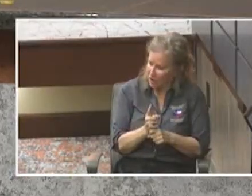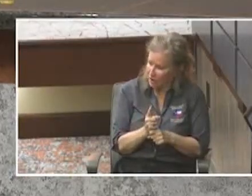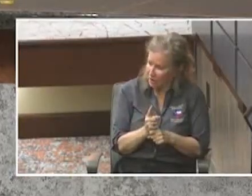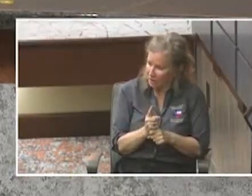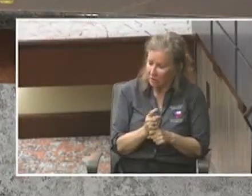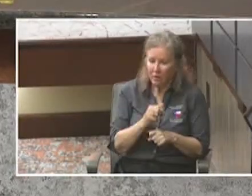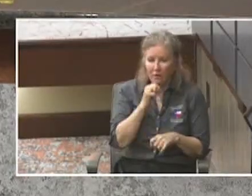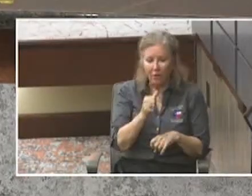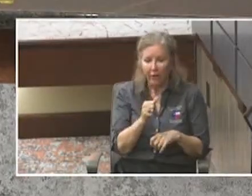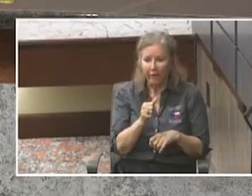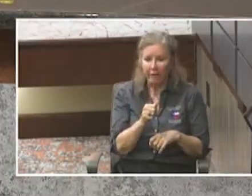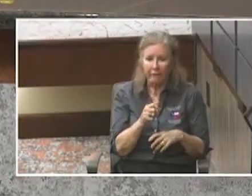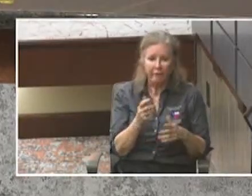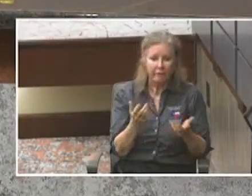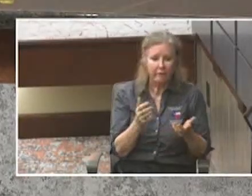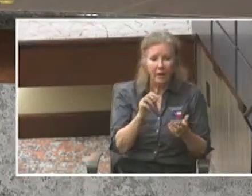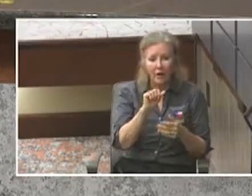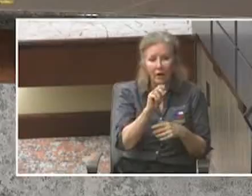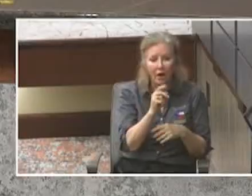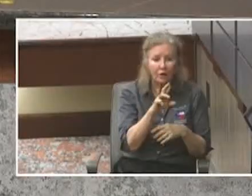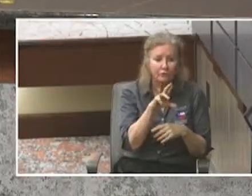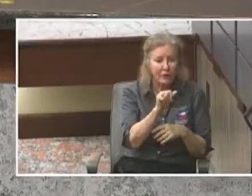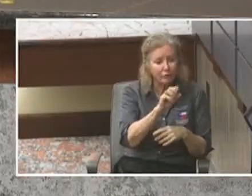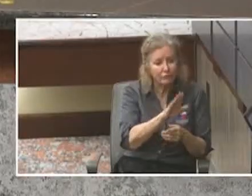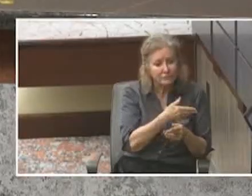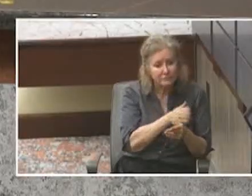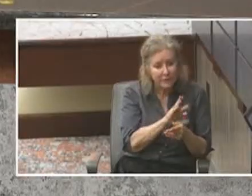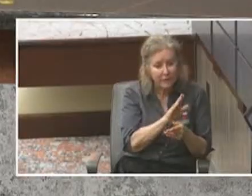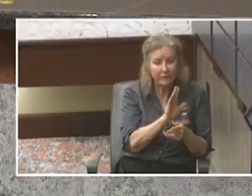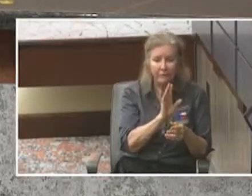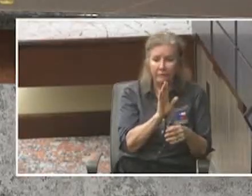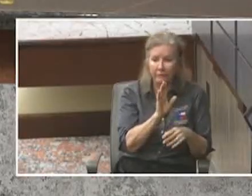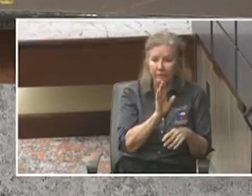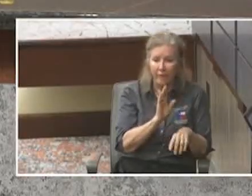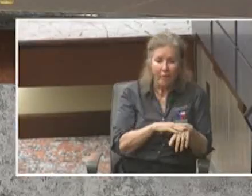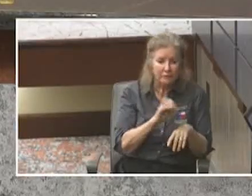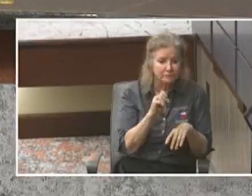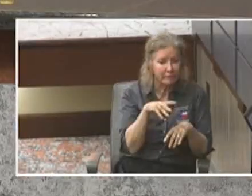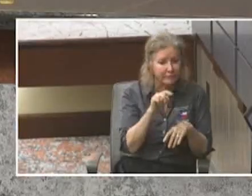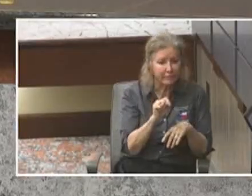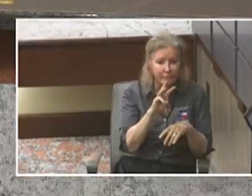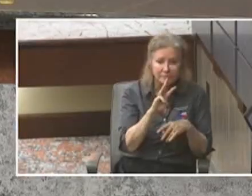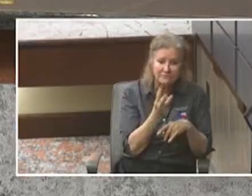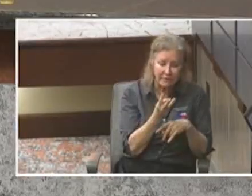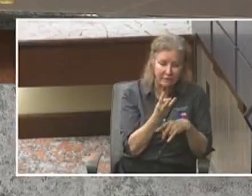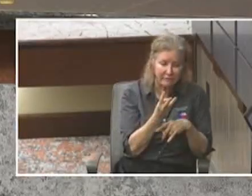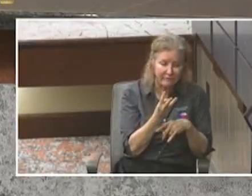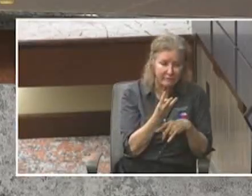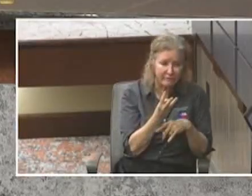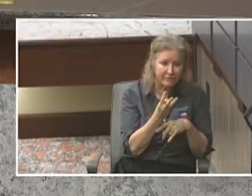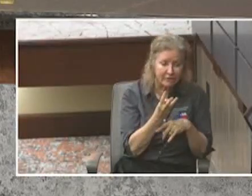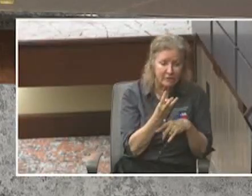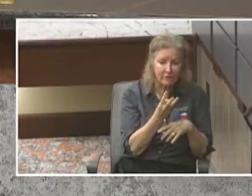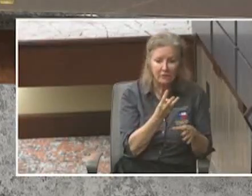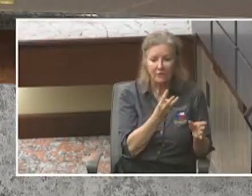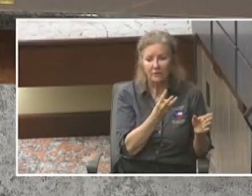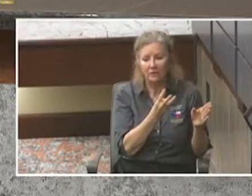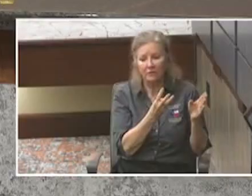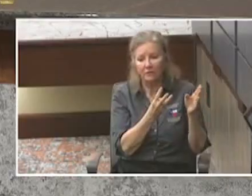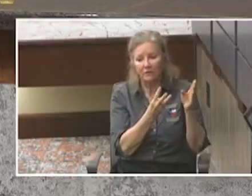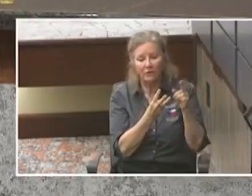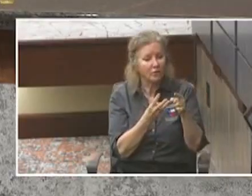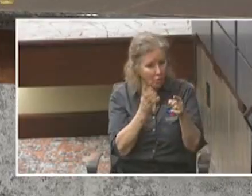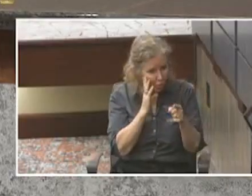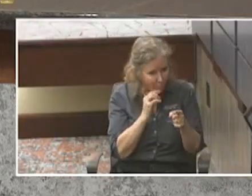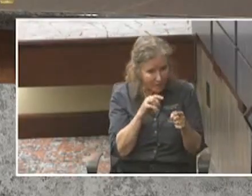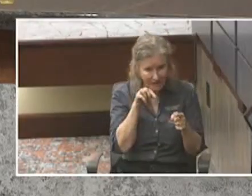Andrea's gonna, hey, Andrea, I know you're singing this concert on September the 6th, and you're only gonna be in